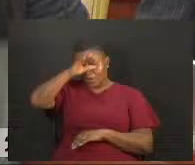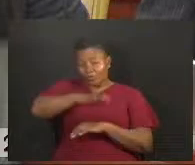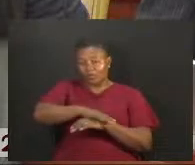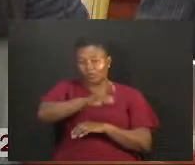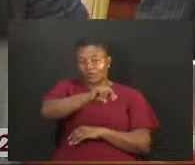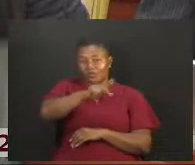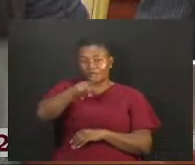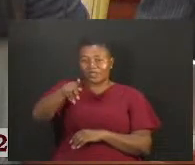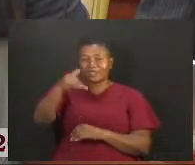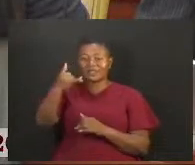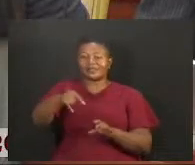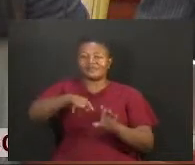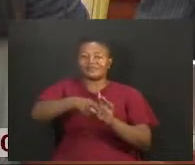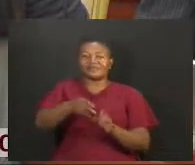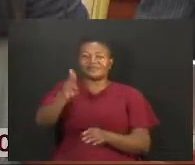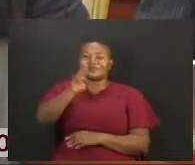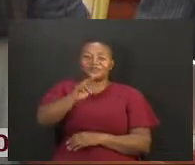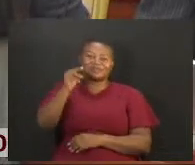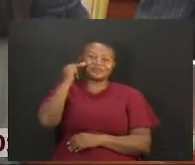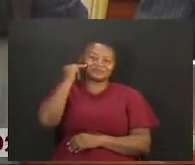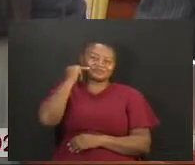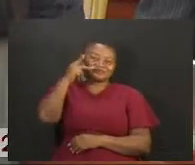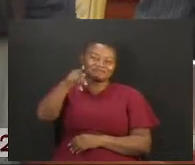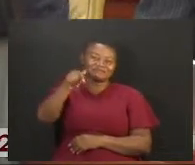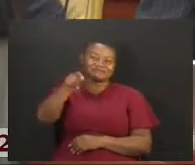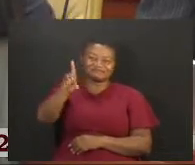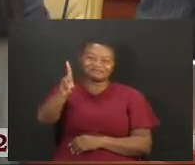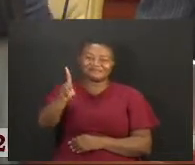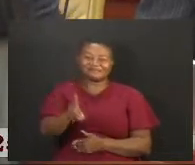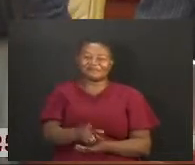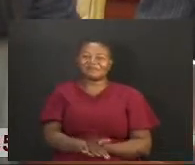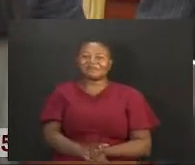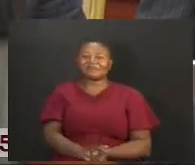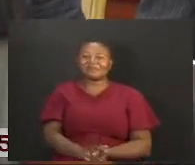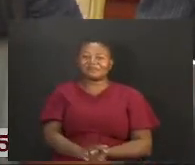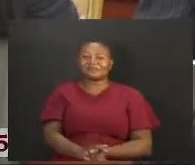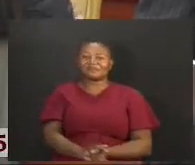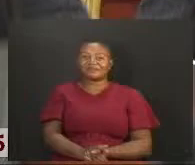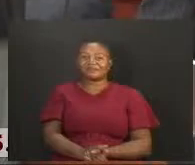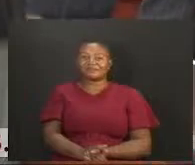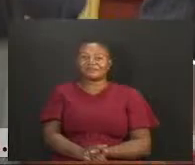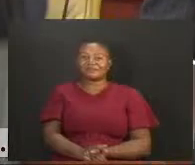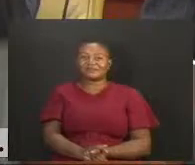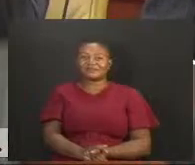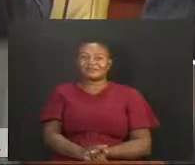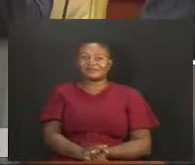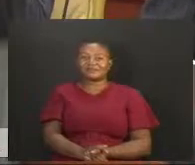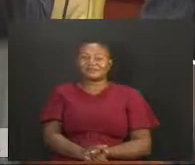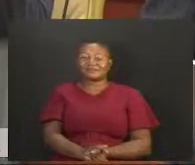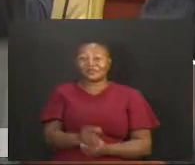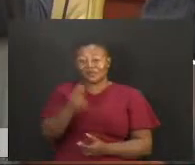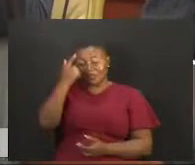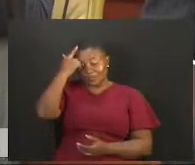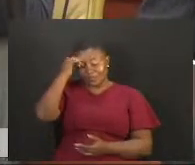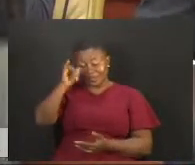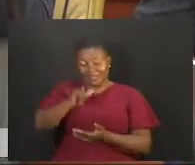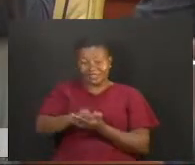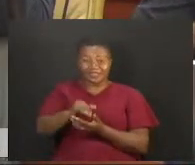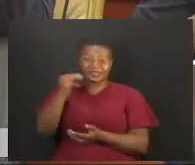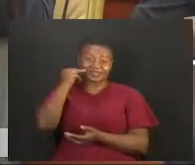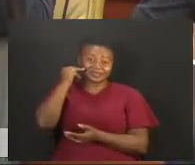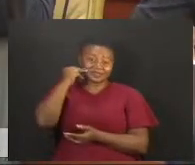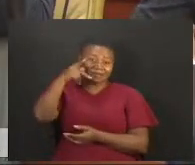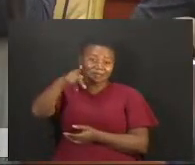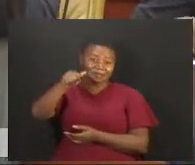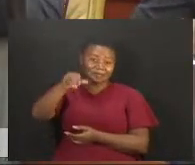started using sanitary pads. Because the sanitary pads is for the female